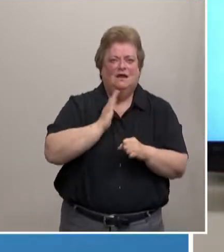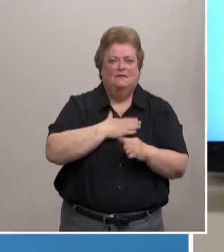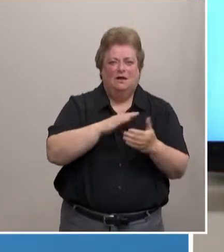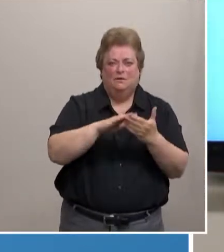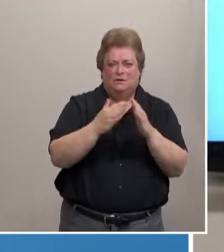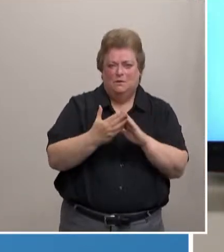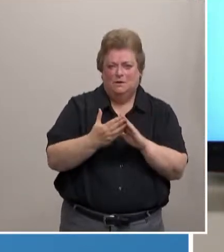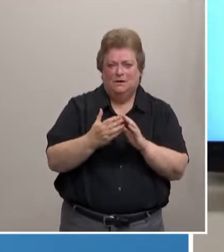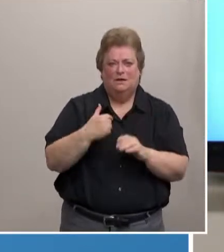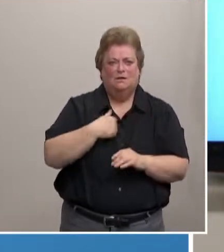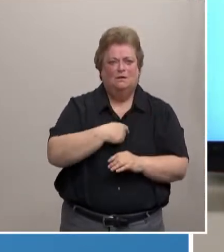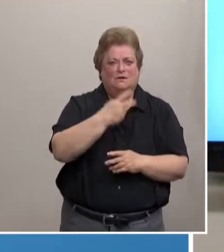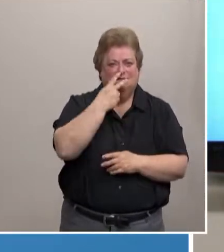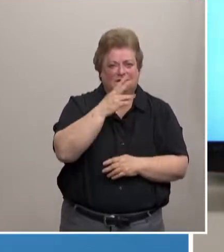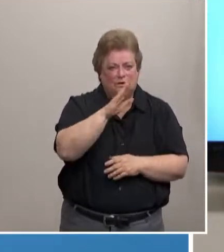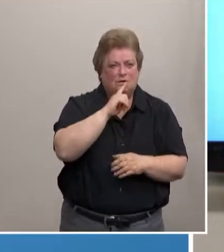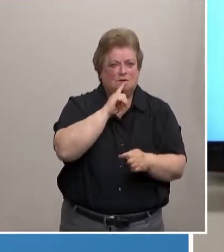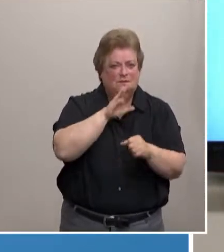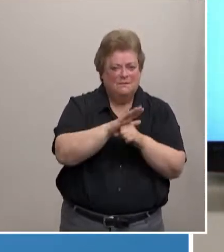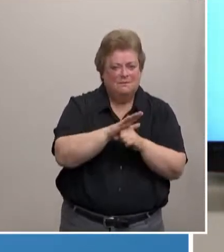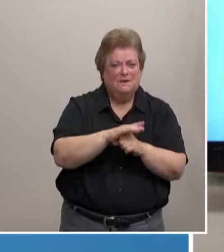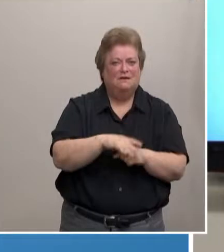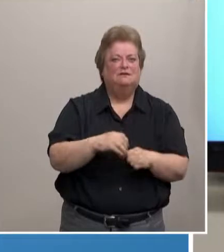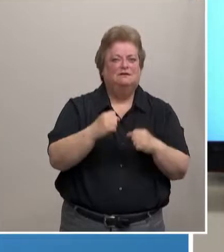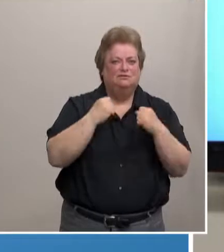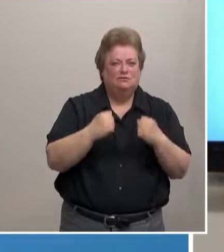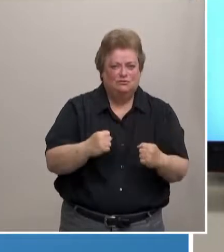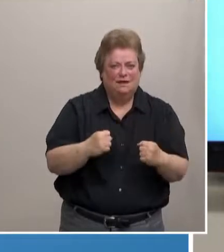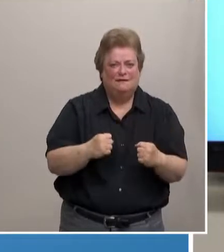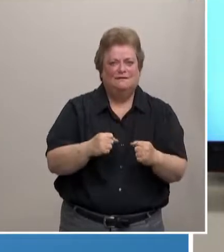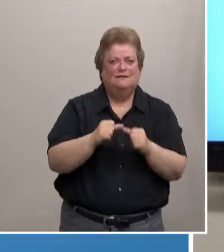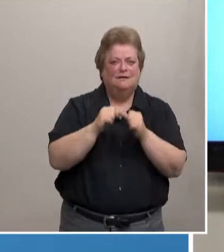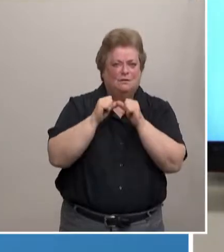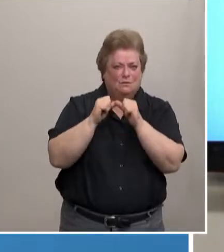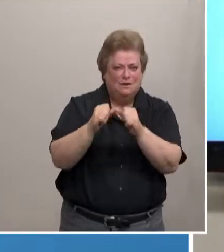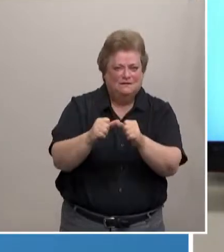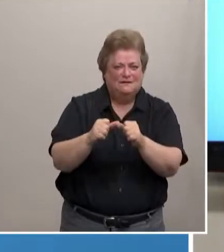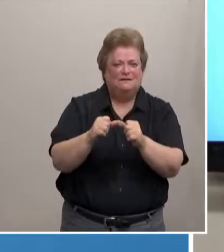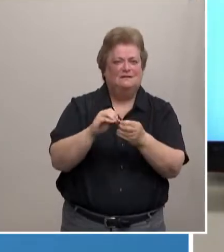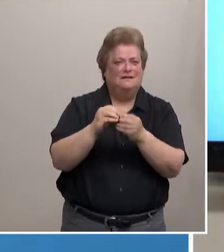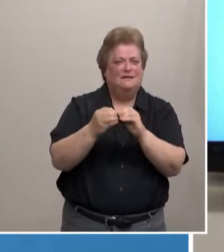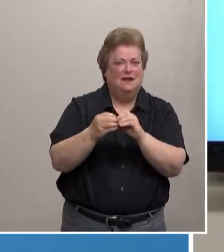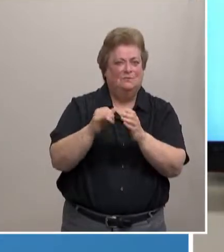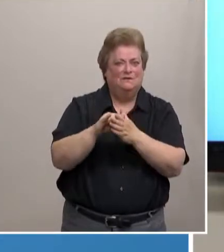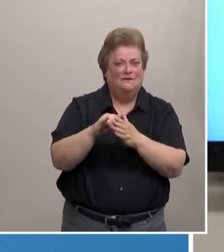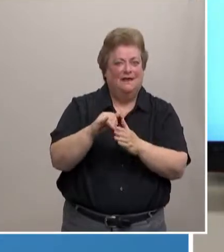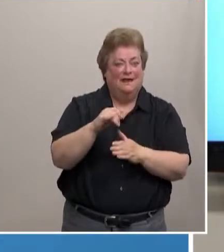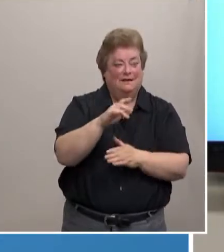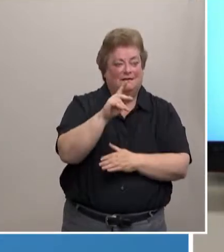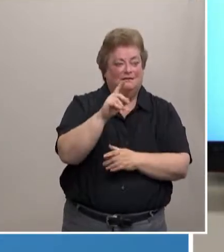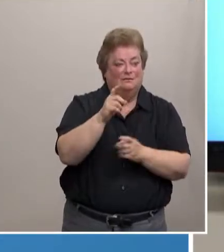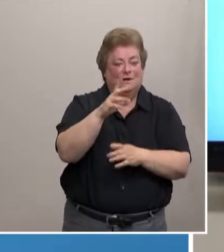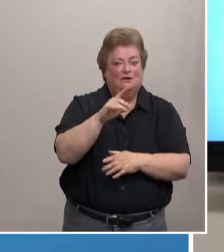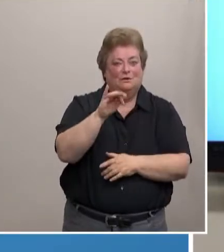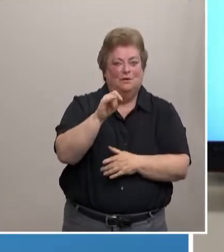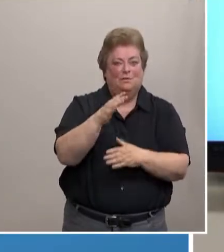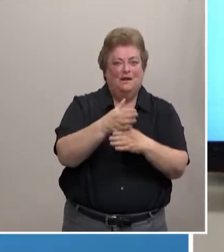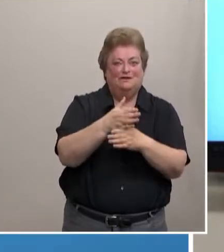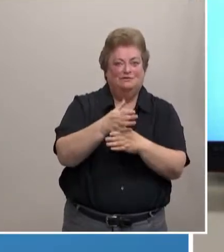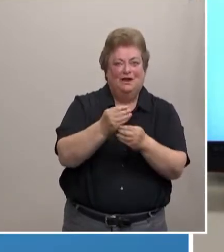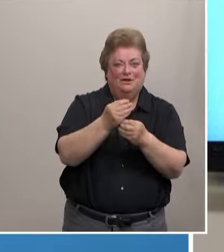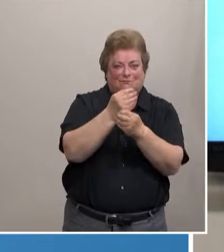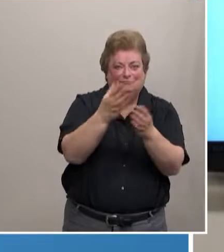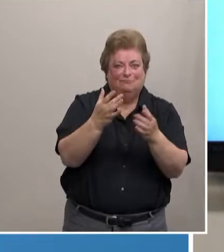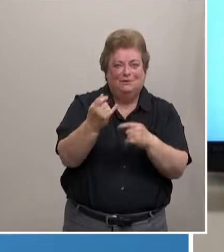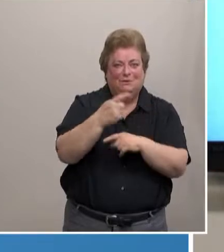turn. We see your commitment, your strength, and your resilience in the numbers that Director Lopez shared today. We see